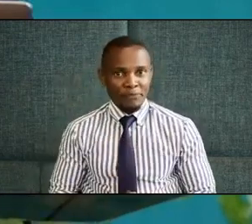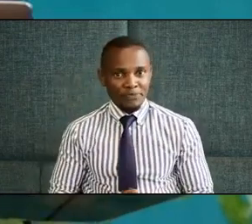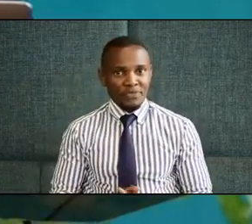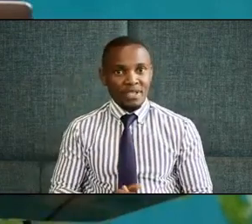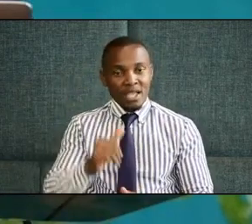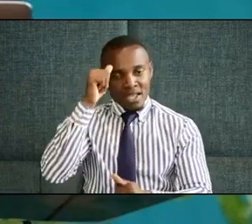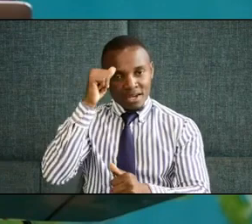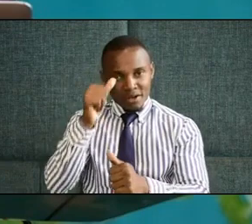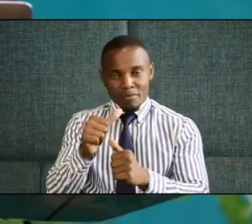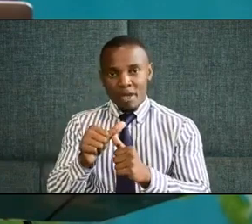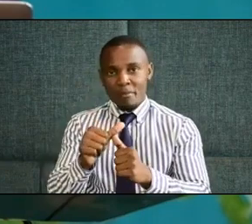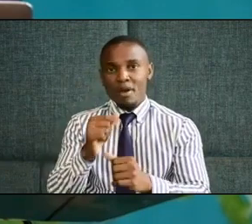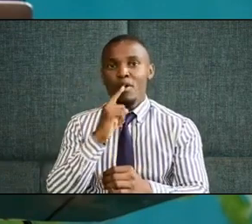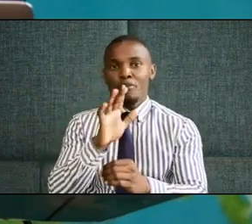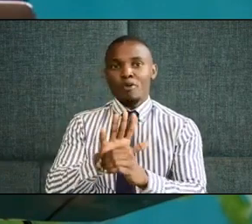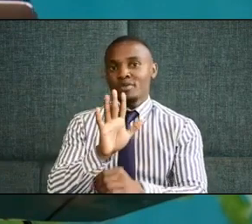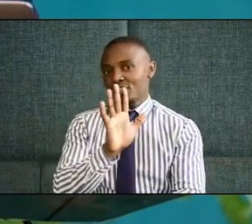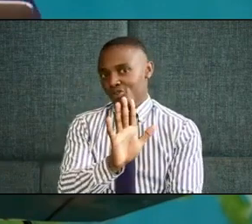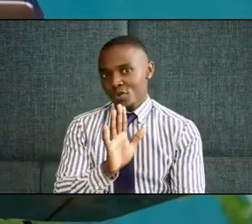Remember your Bethel.